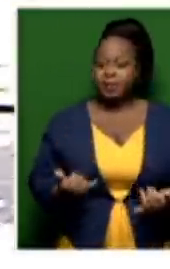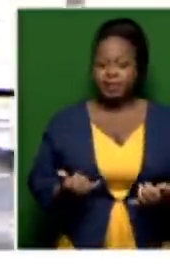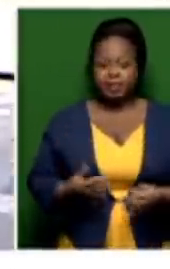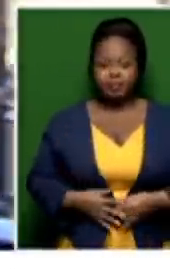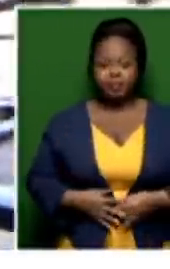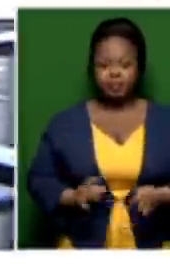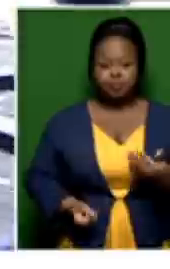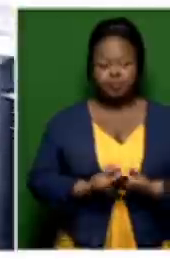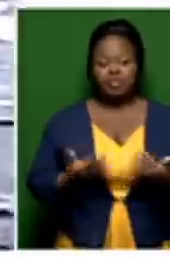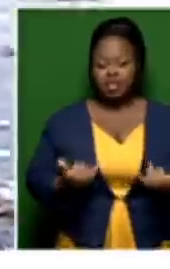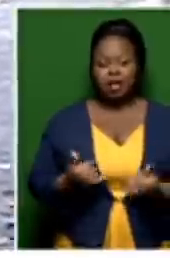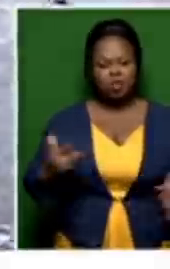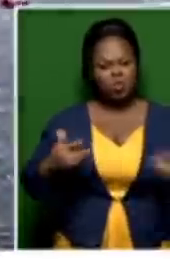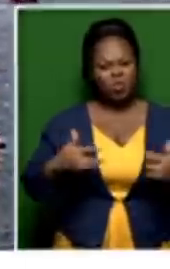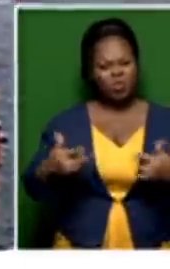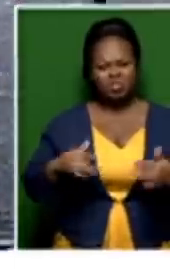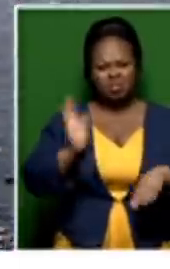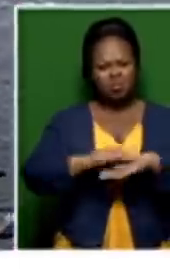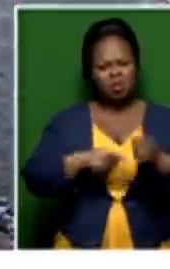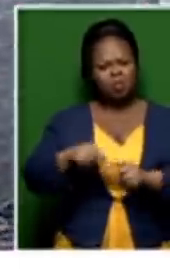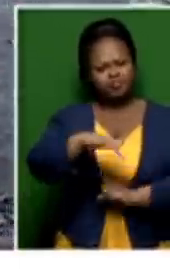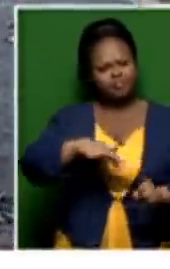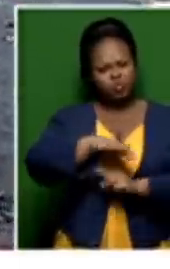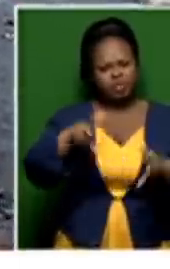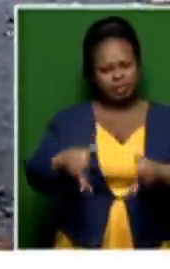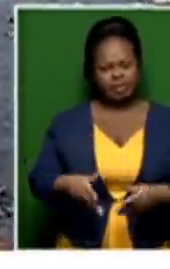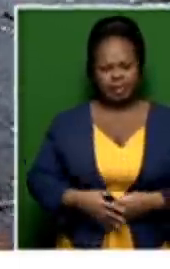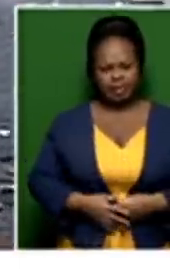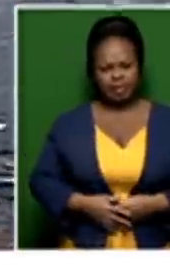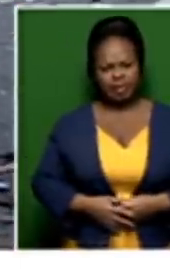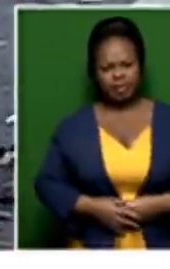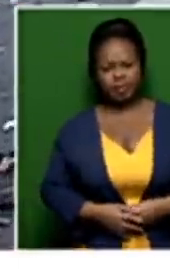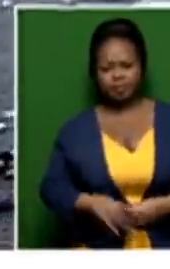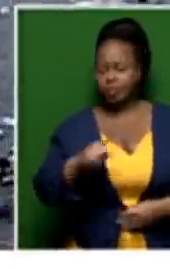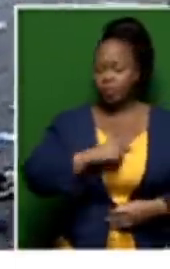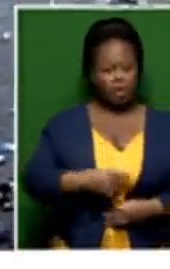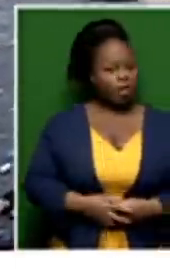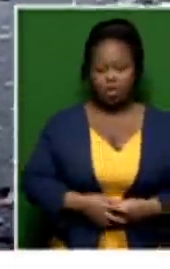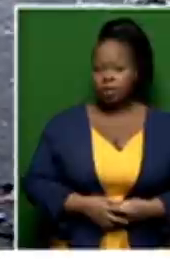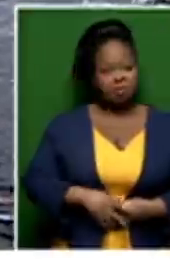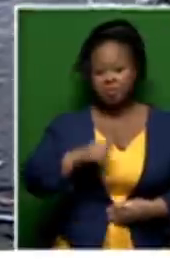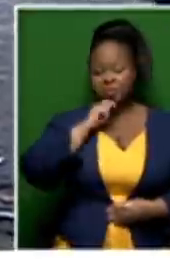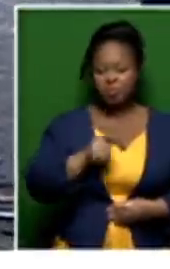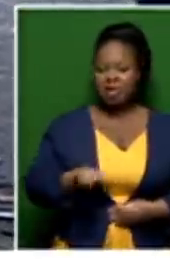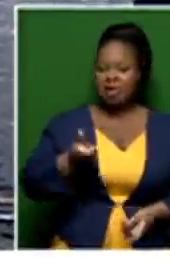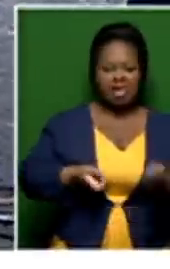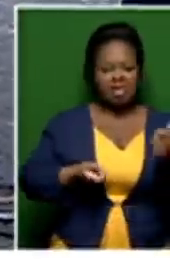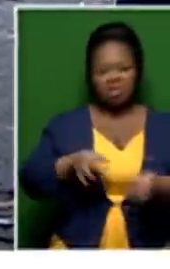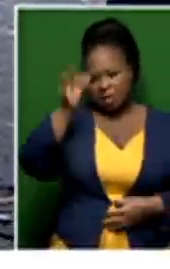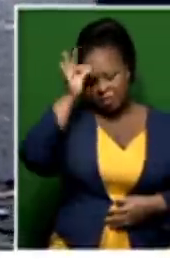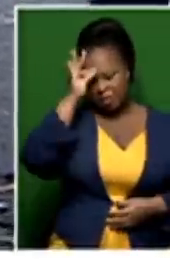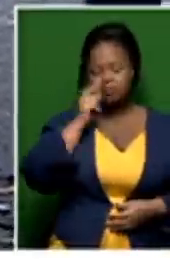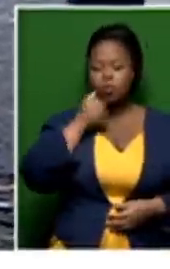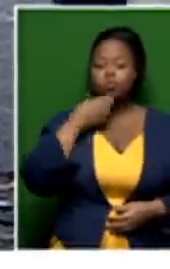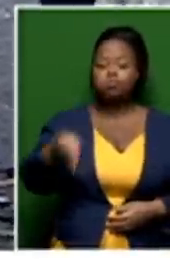point they're very concerned about the situation here. I mean, just, Leanne, very few police